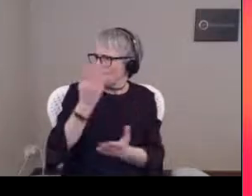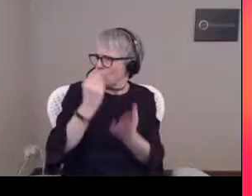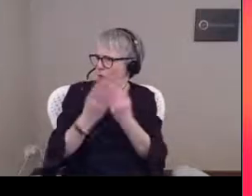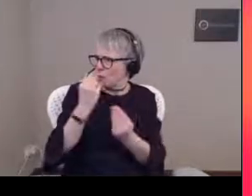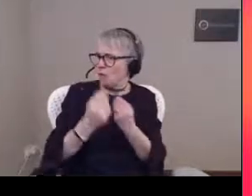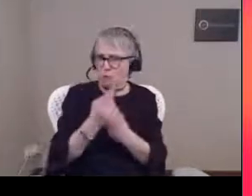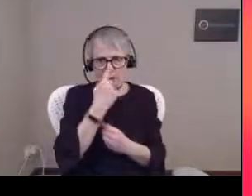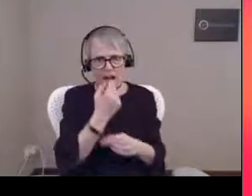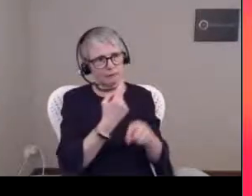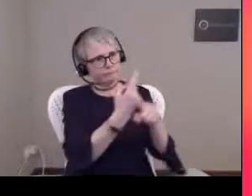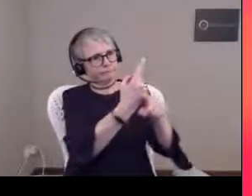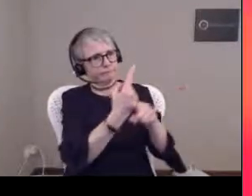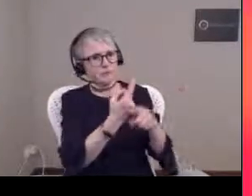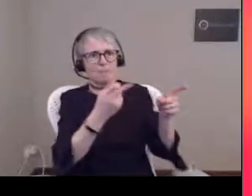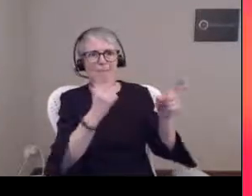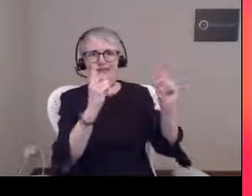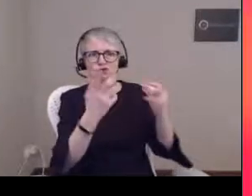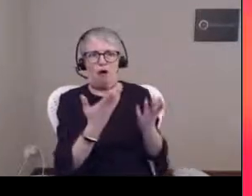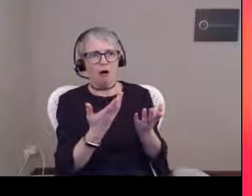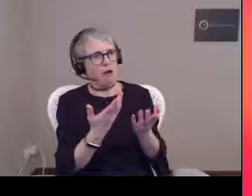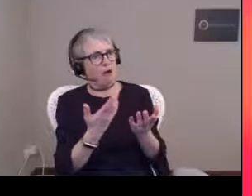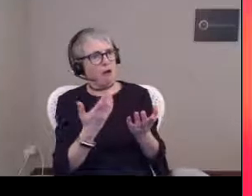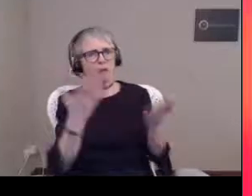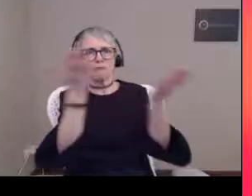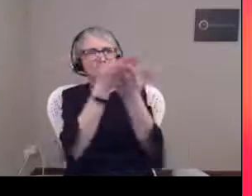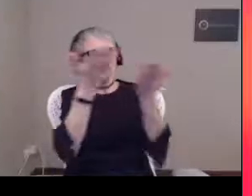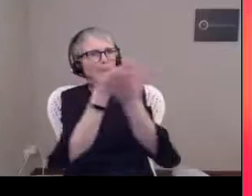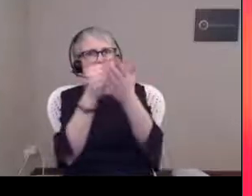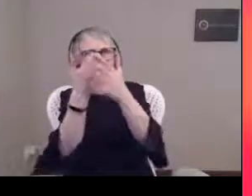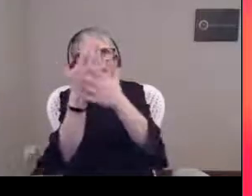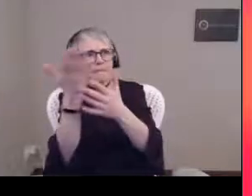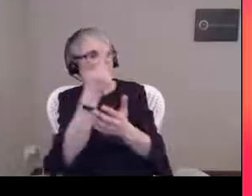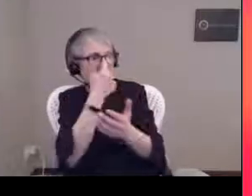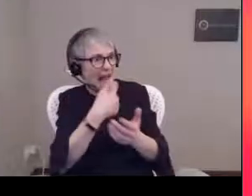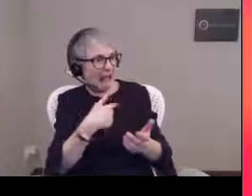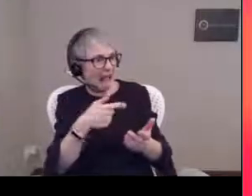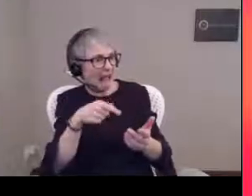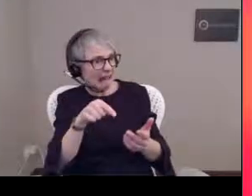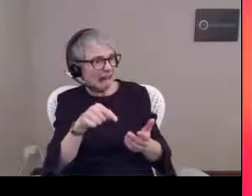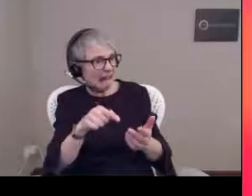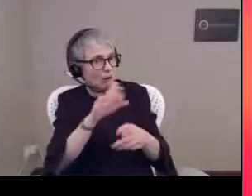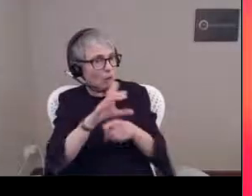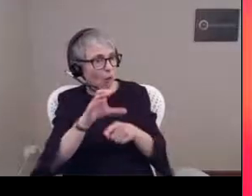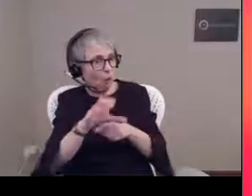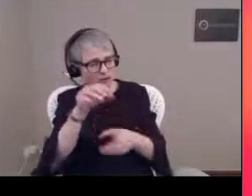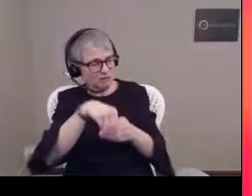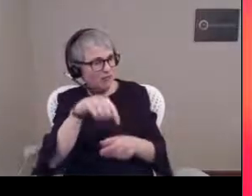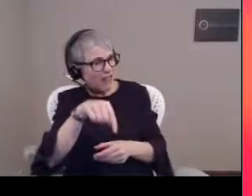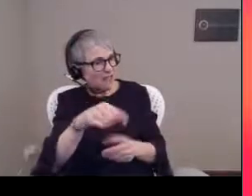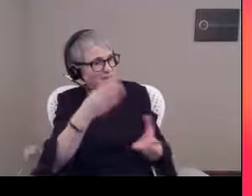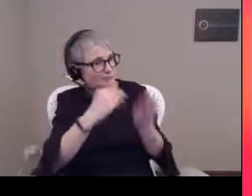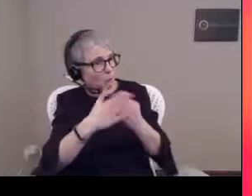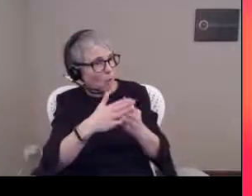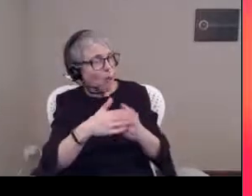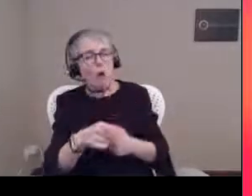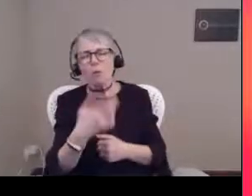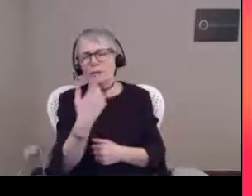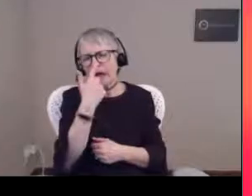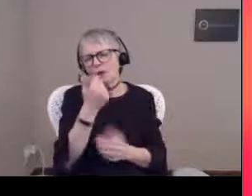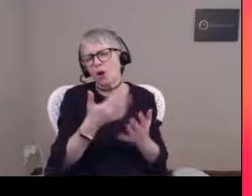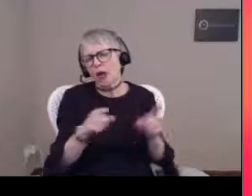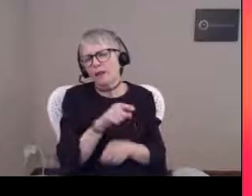manager, and we'll talk to development, and then we'll see what external courses there are that you can potentially go on to. We do a lot of that in terms of building